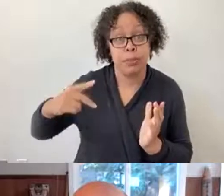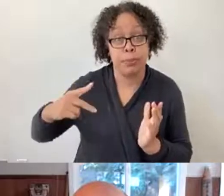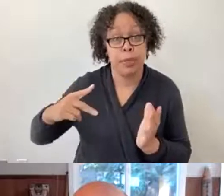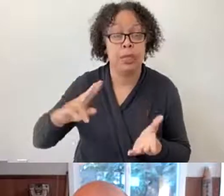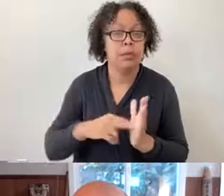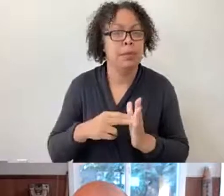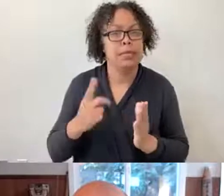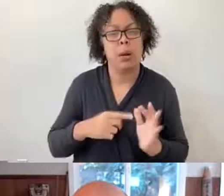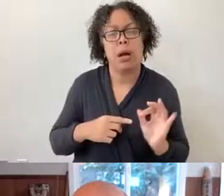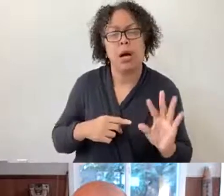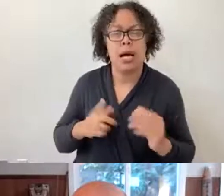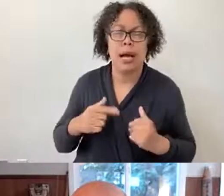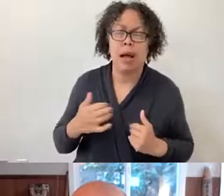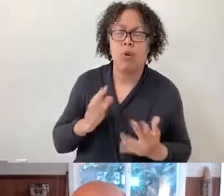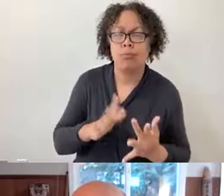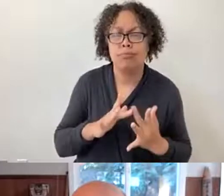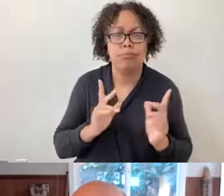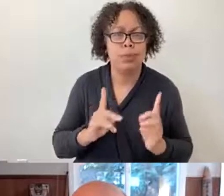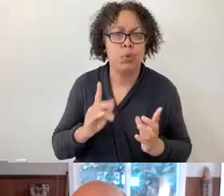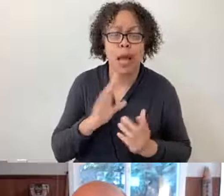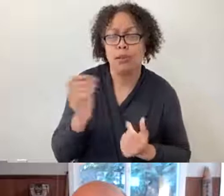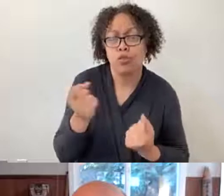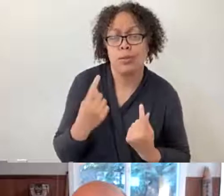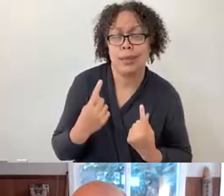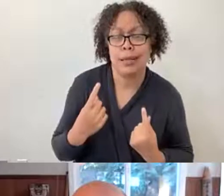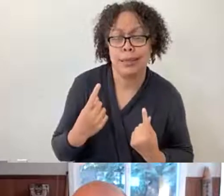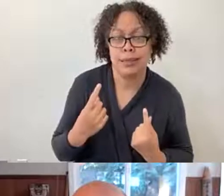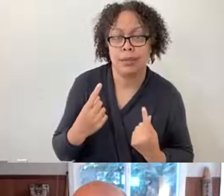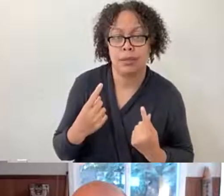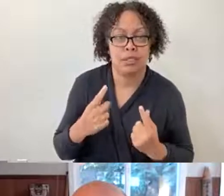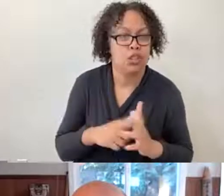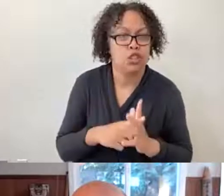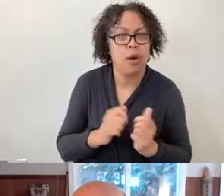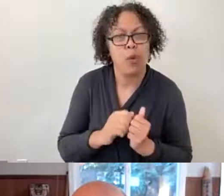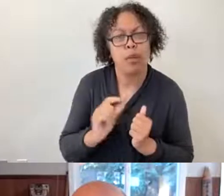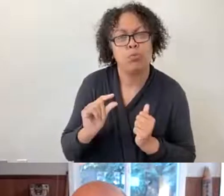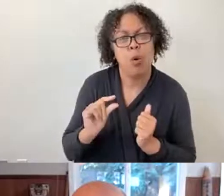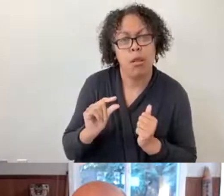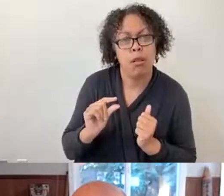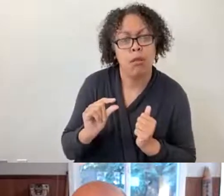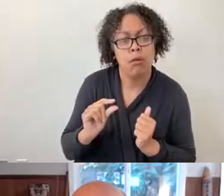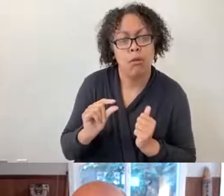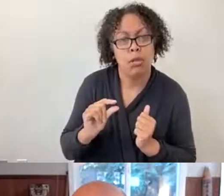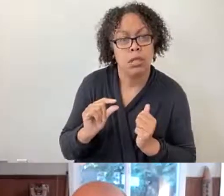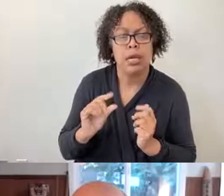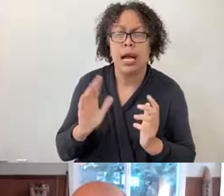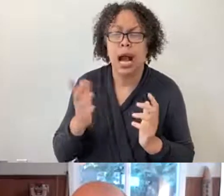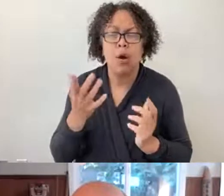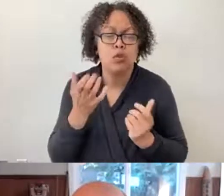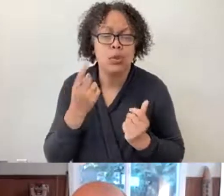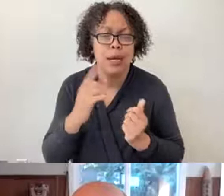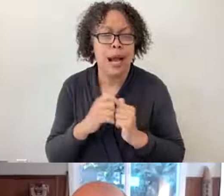do, I just want to reach out to people and understand, I don't know, how people get access